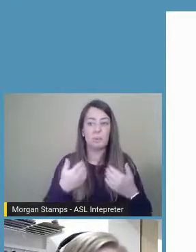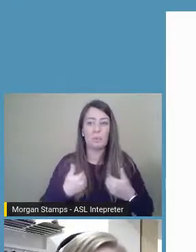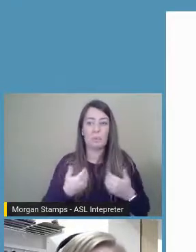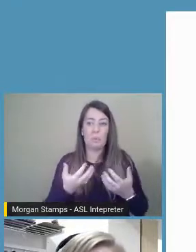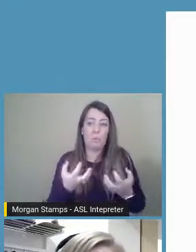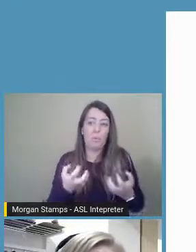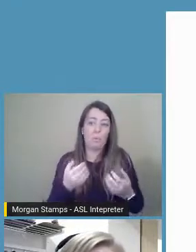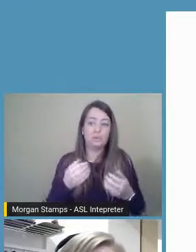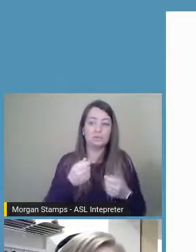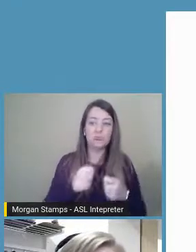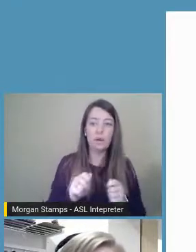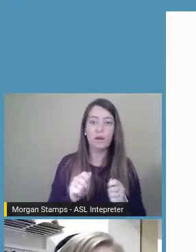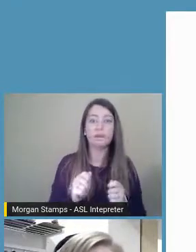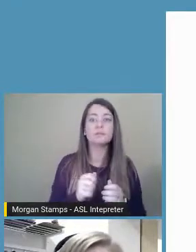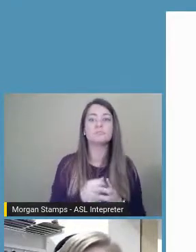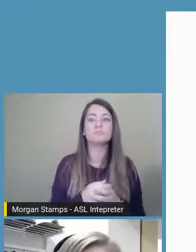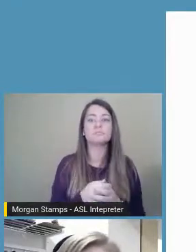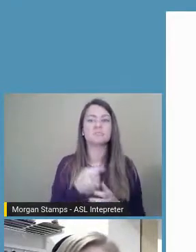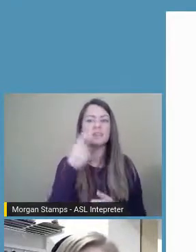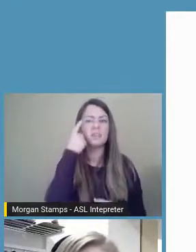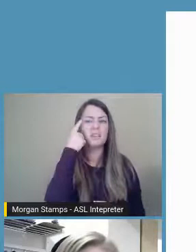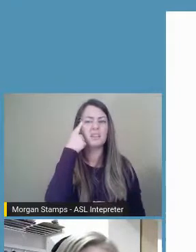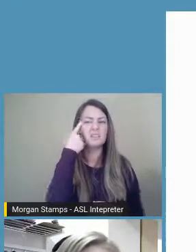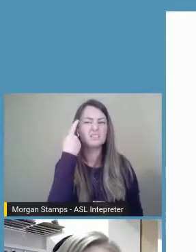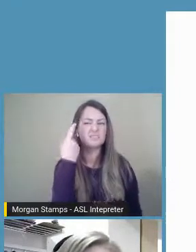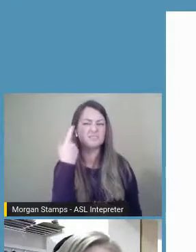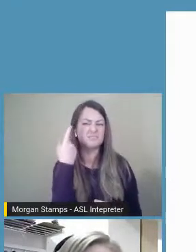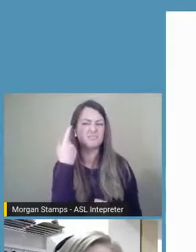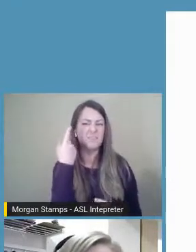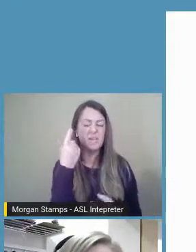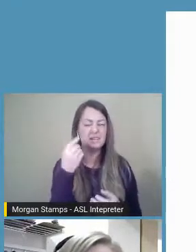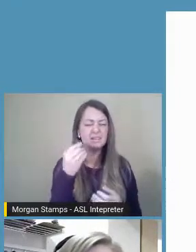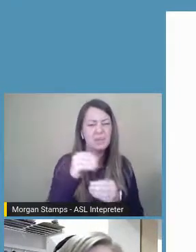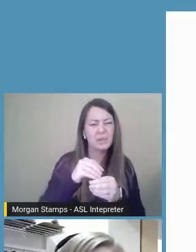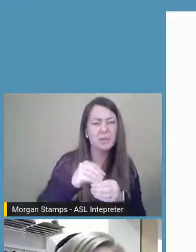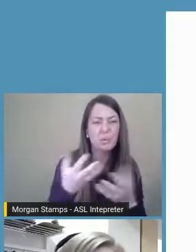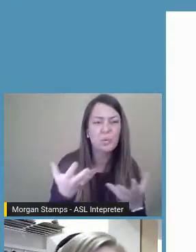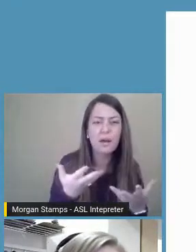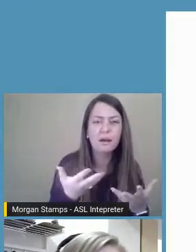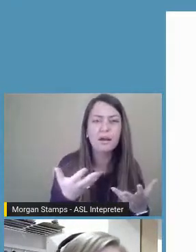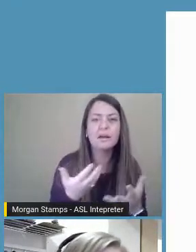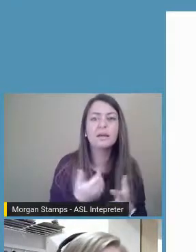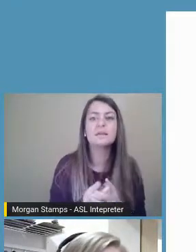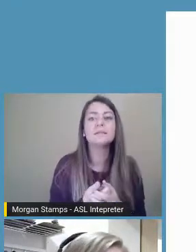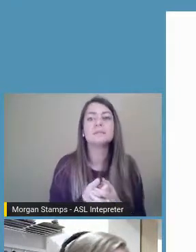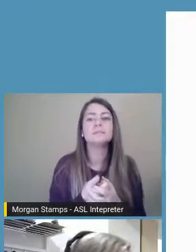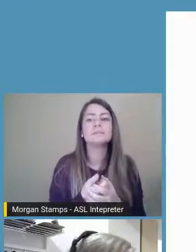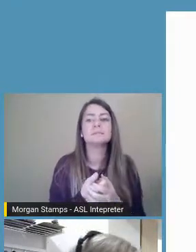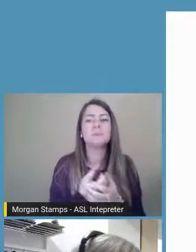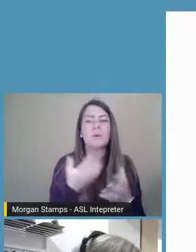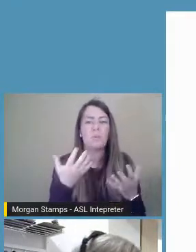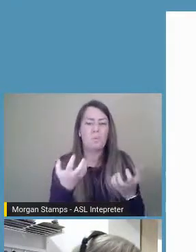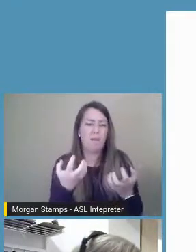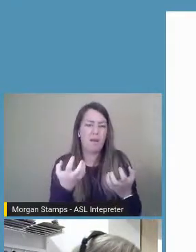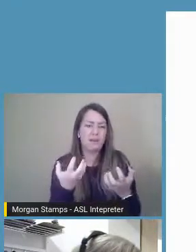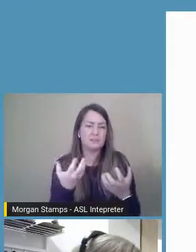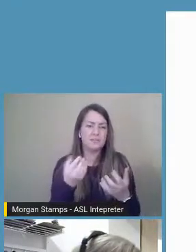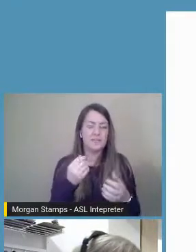and human resources have taught us to be thoughtful about program design and allocation of staff time and